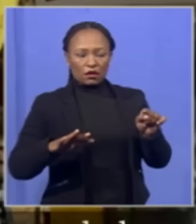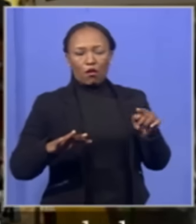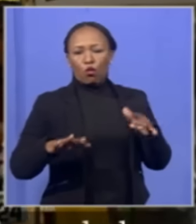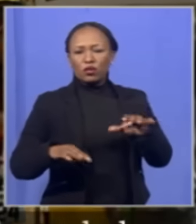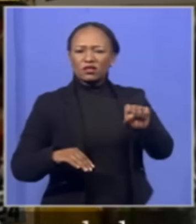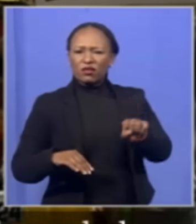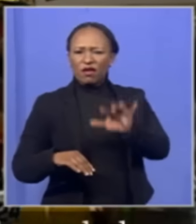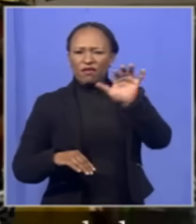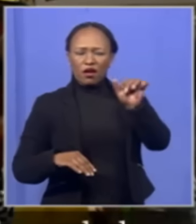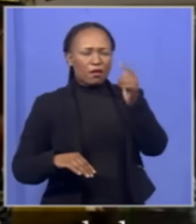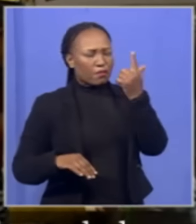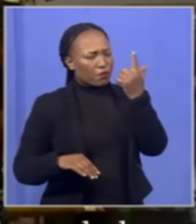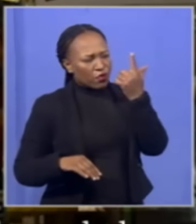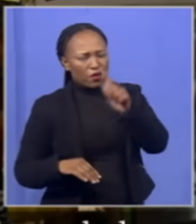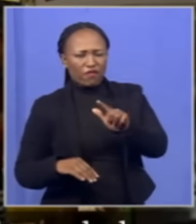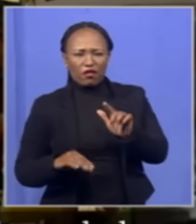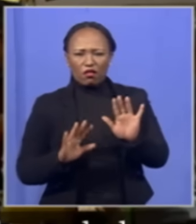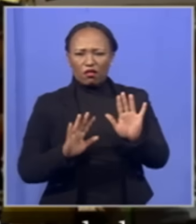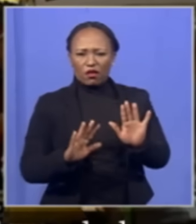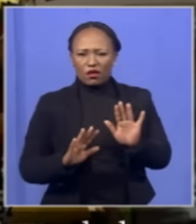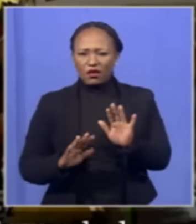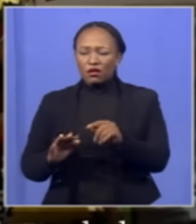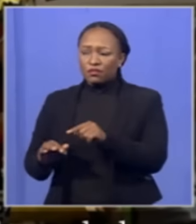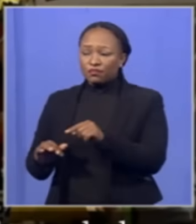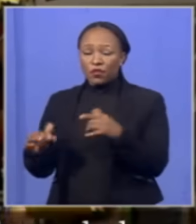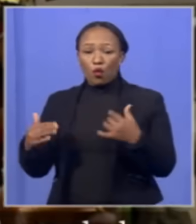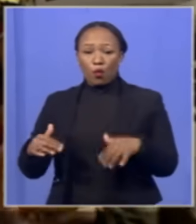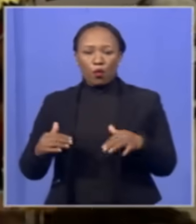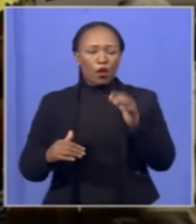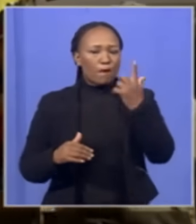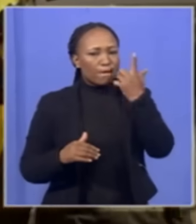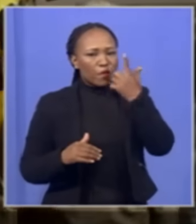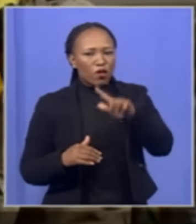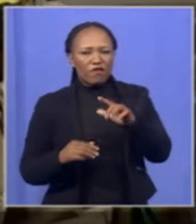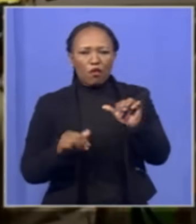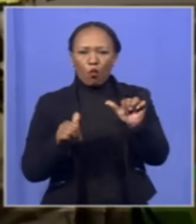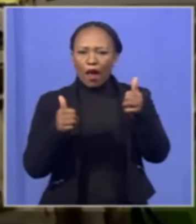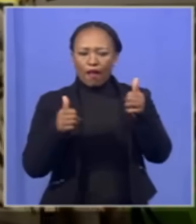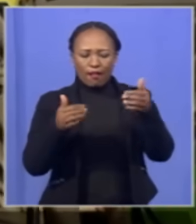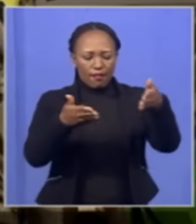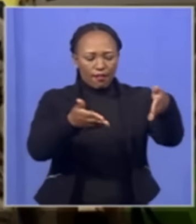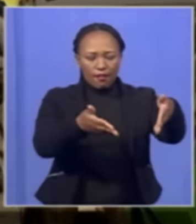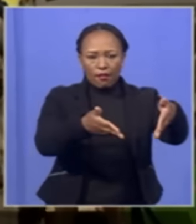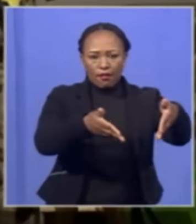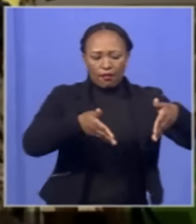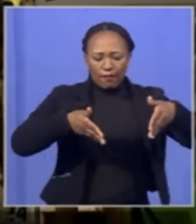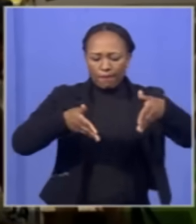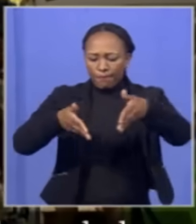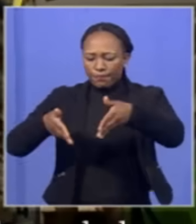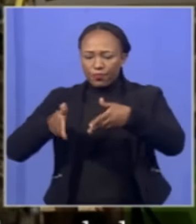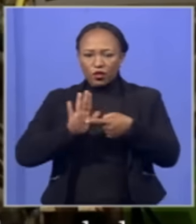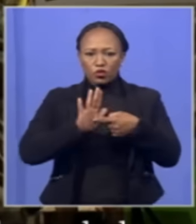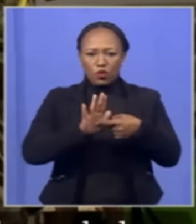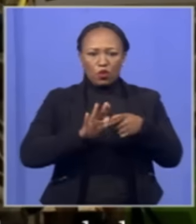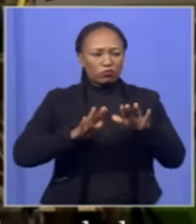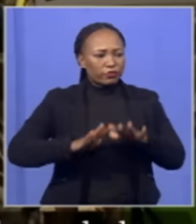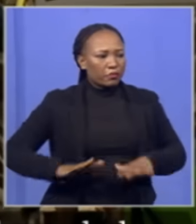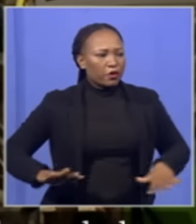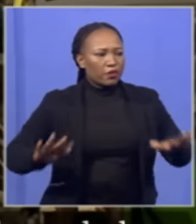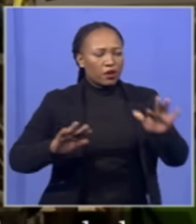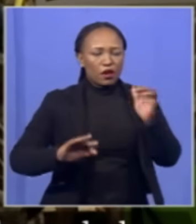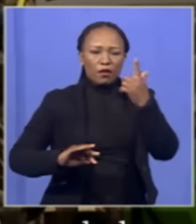Africa. It was beautiful. It was well marked. It was nice flats and elevation and a beautiful area, nature reserve.